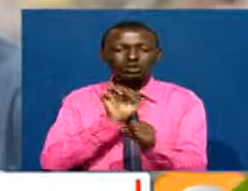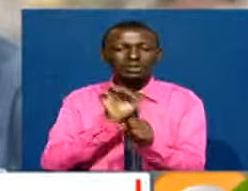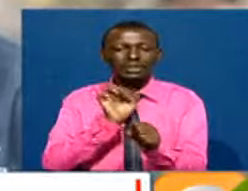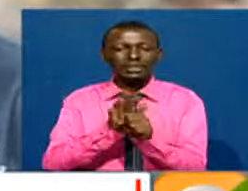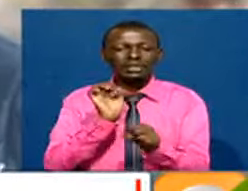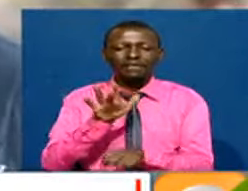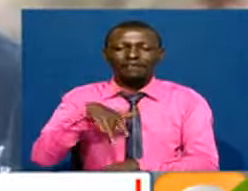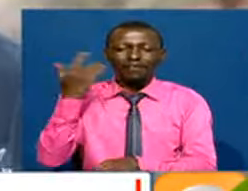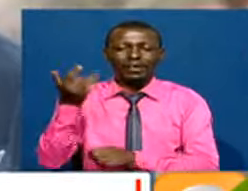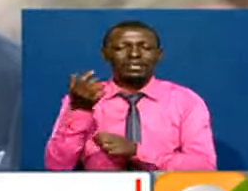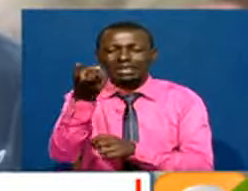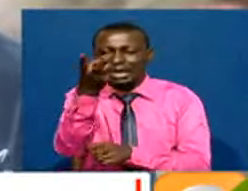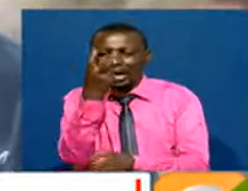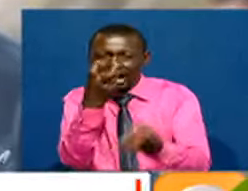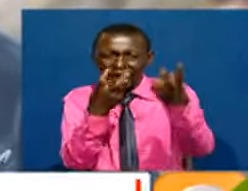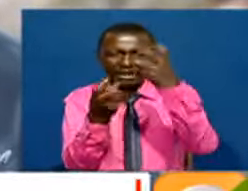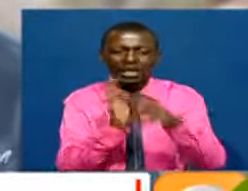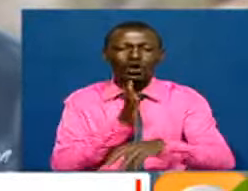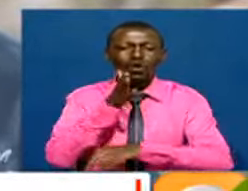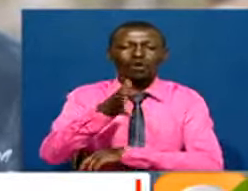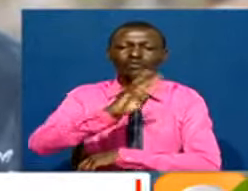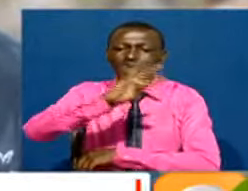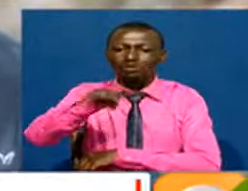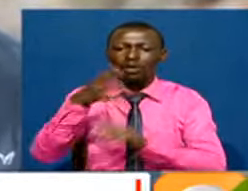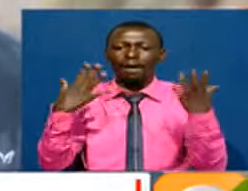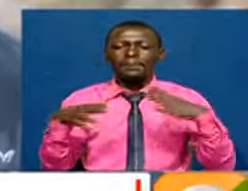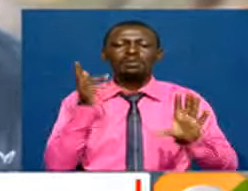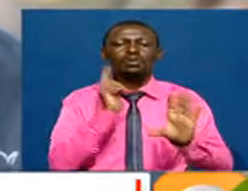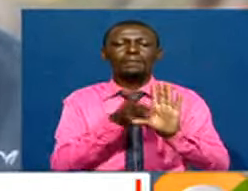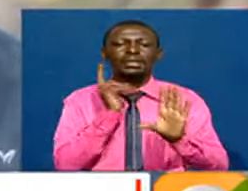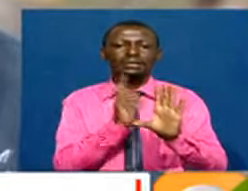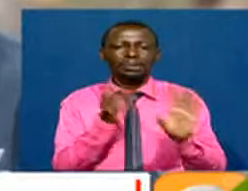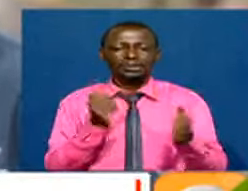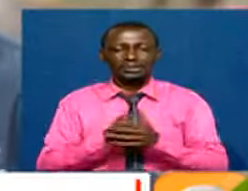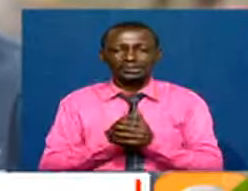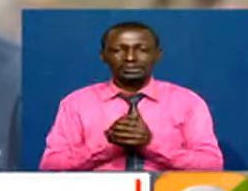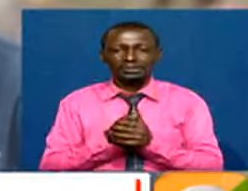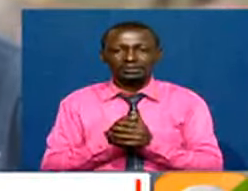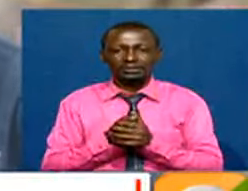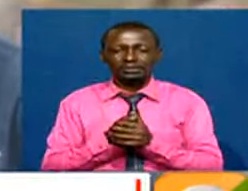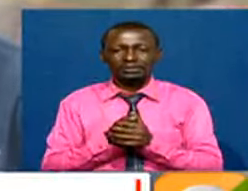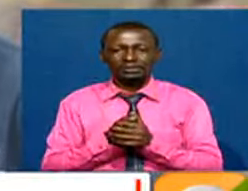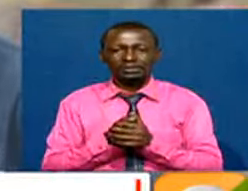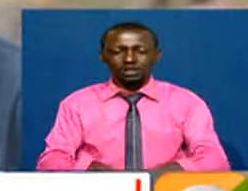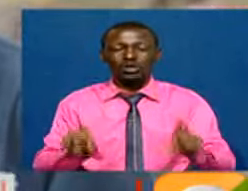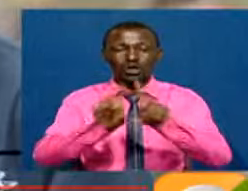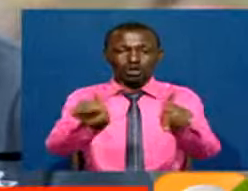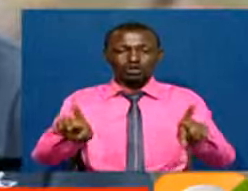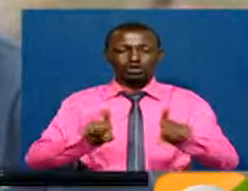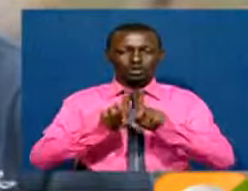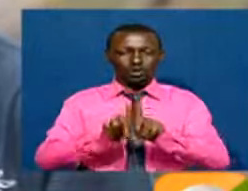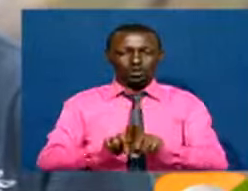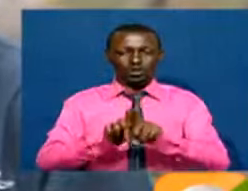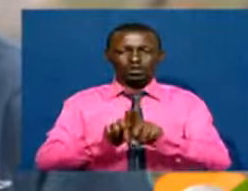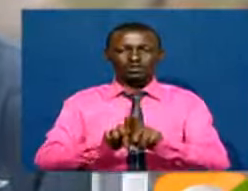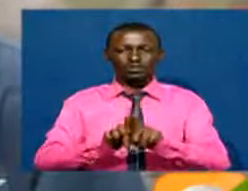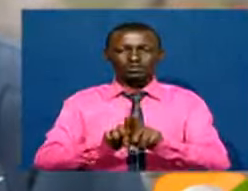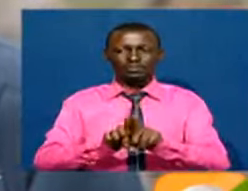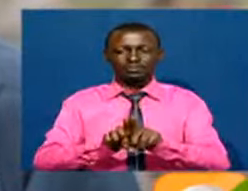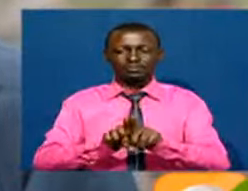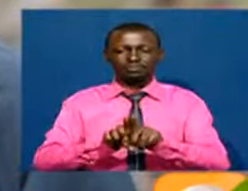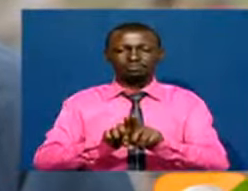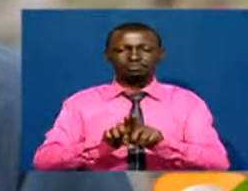ever. We were over 4,000 people attending here the Rhino Charge. But at the same time, the Rhino Charge has done the level